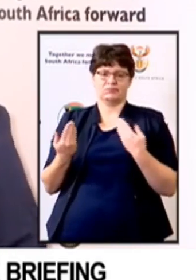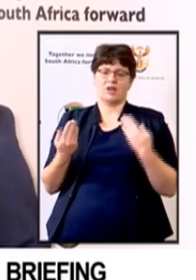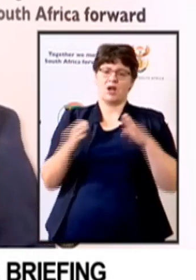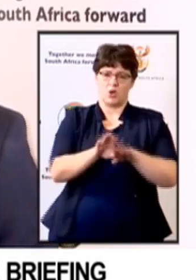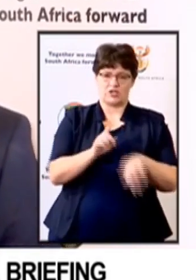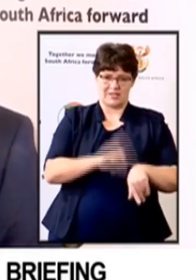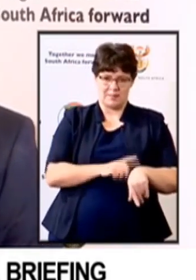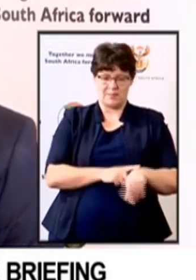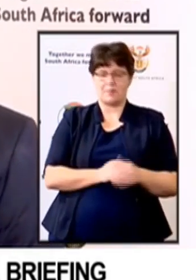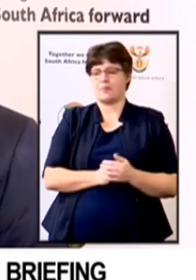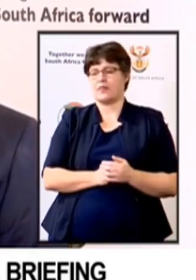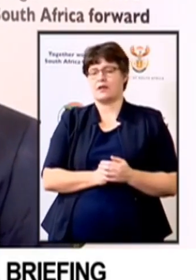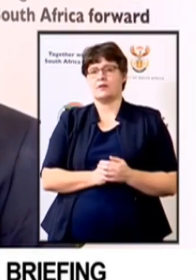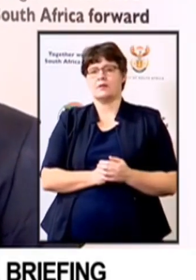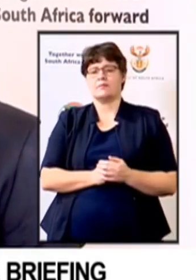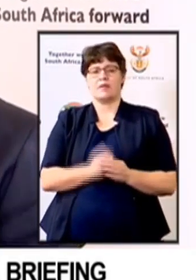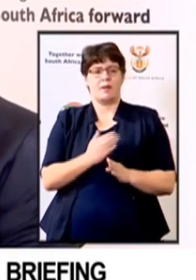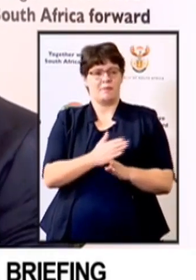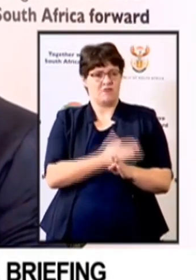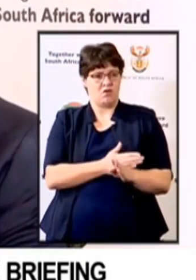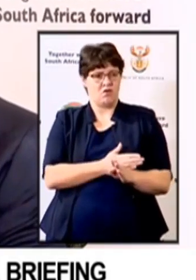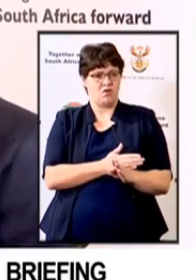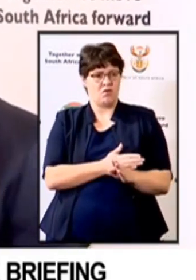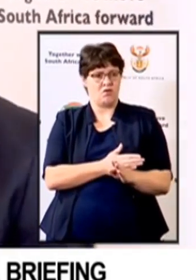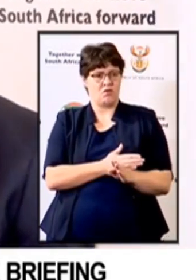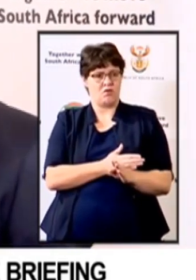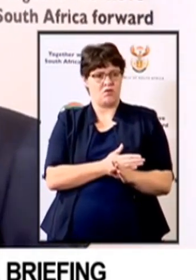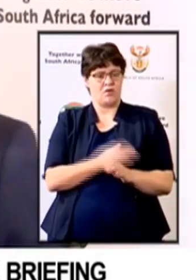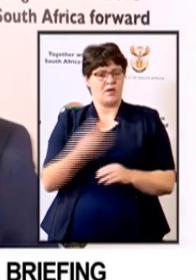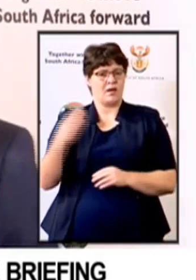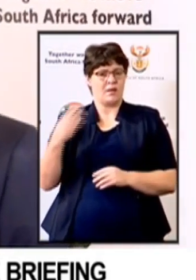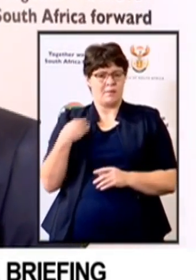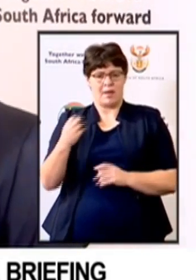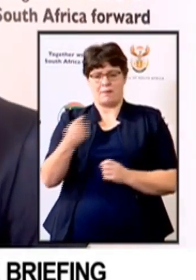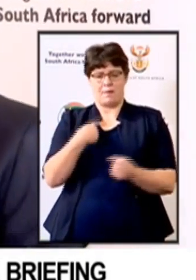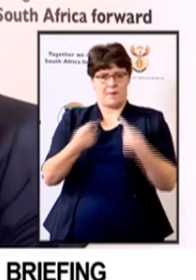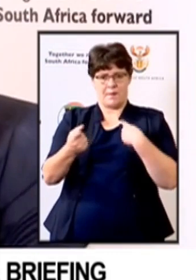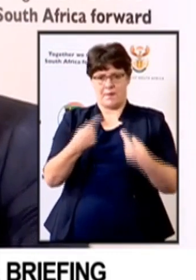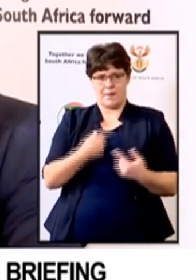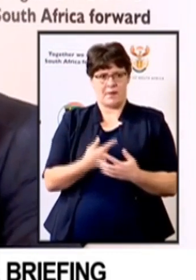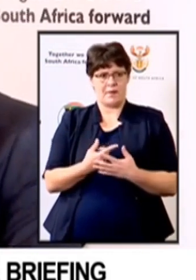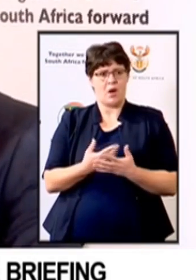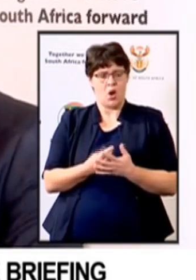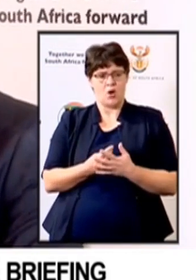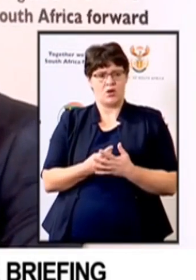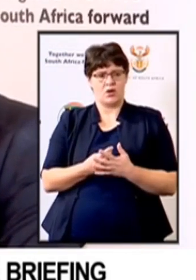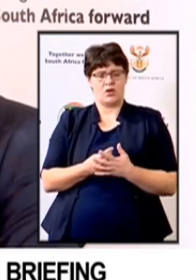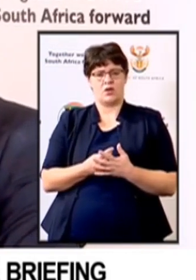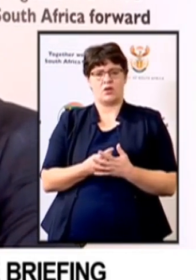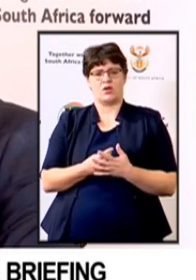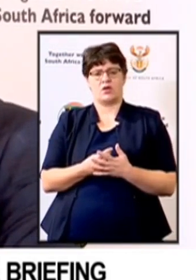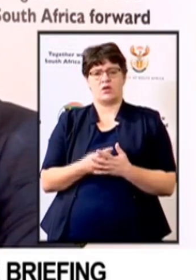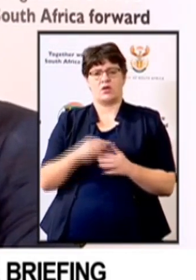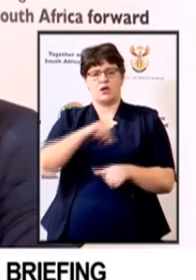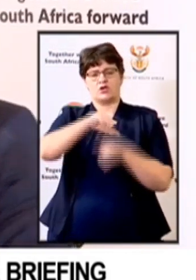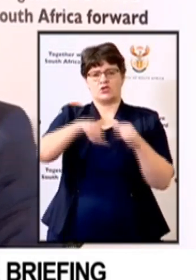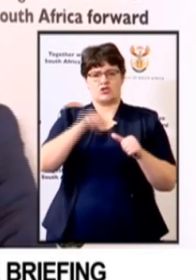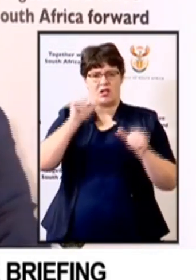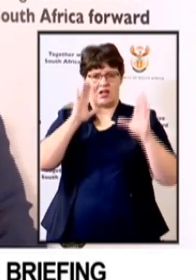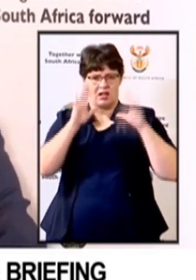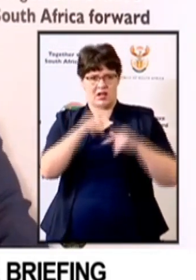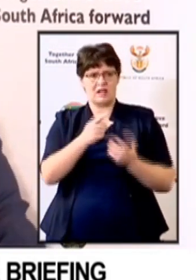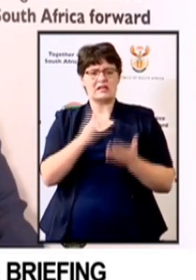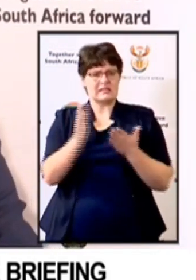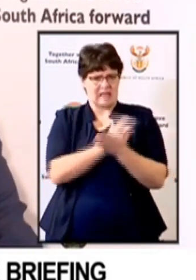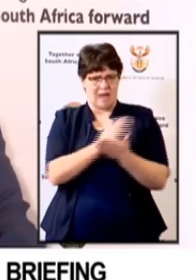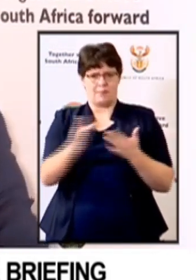but maybe before that, Minister, I'm getting some messages even on social networks, DG. Some people are